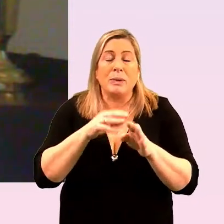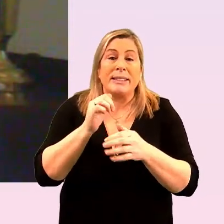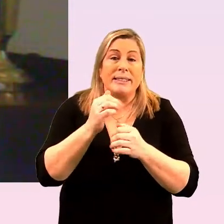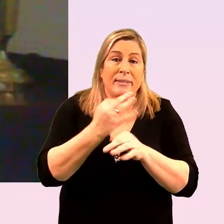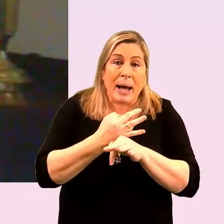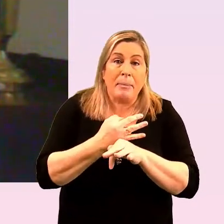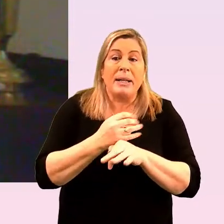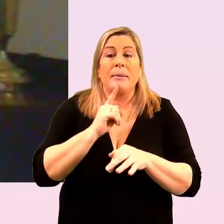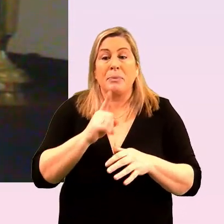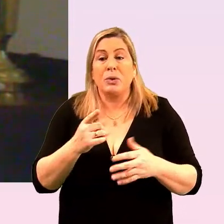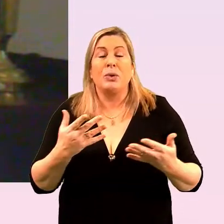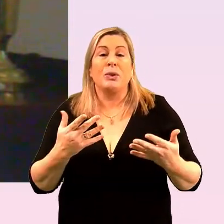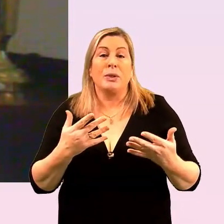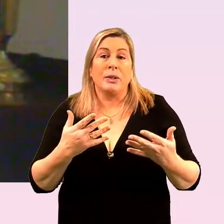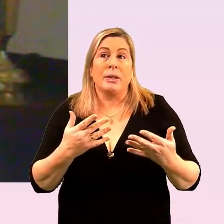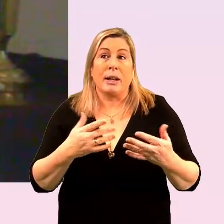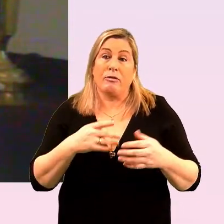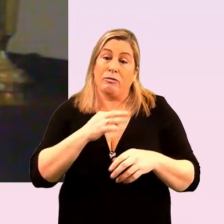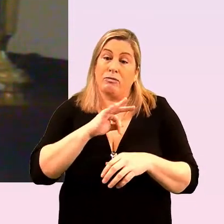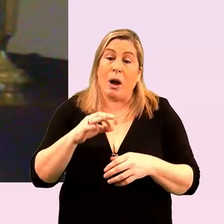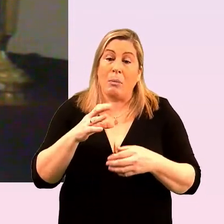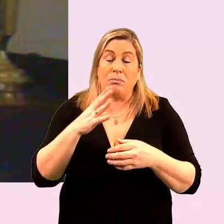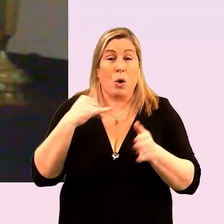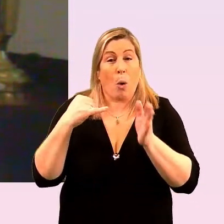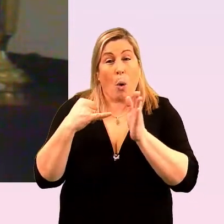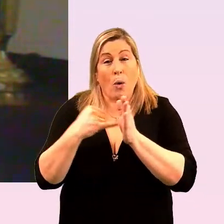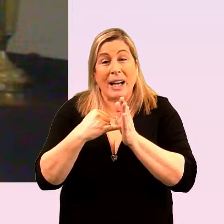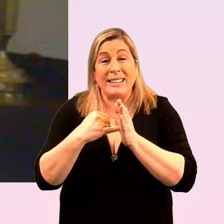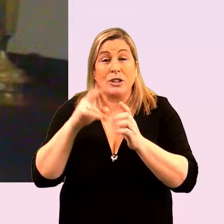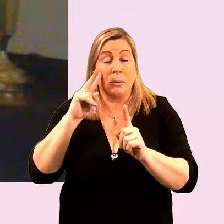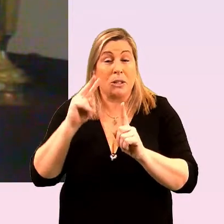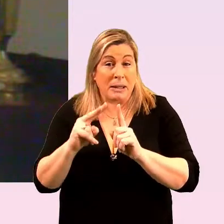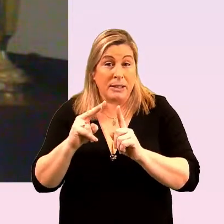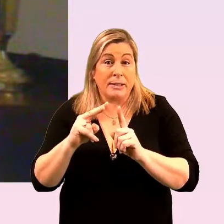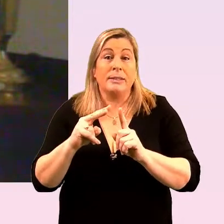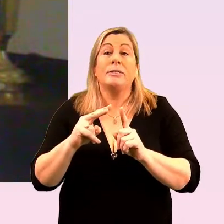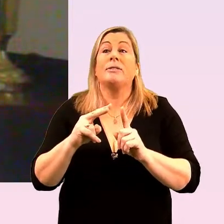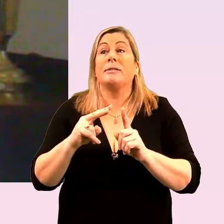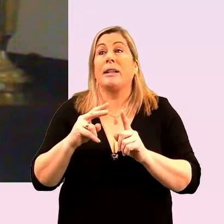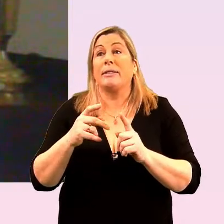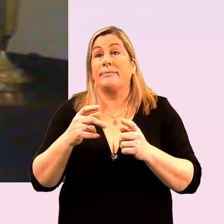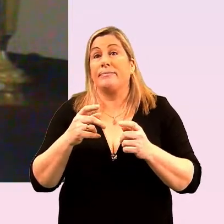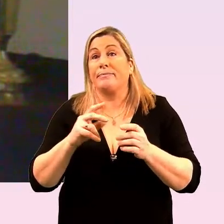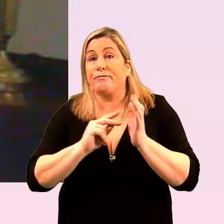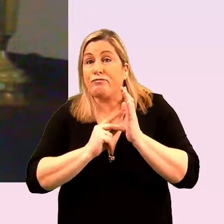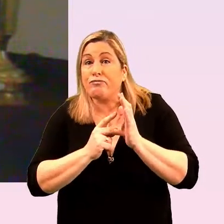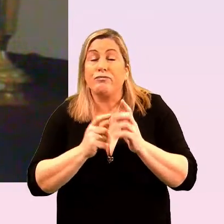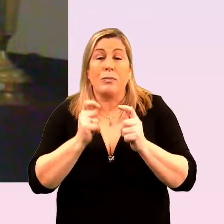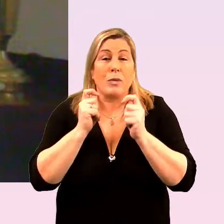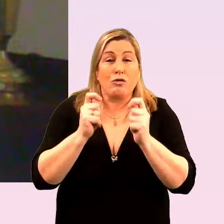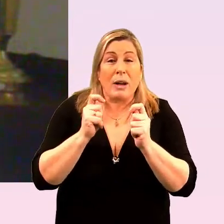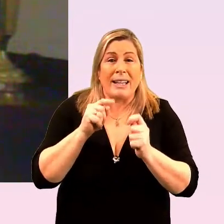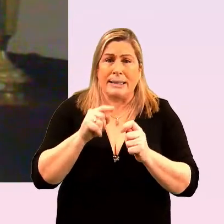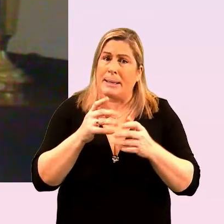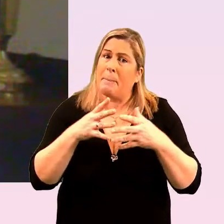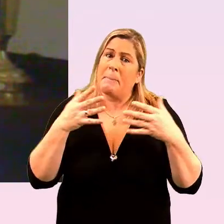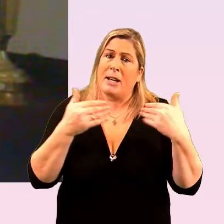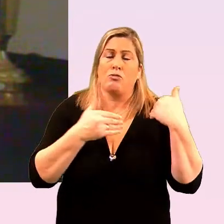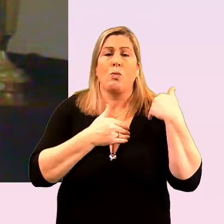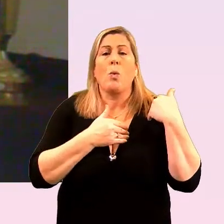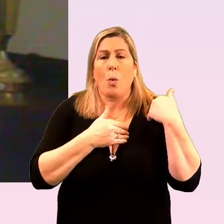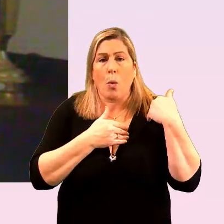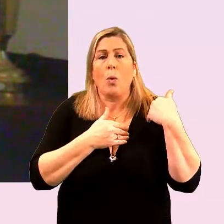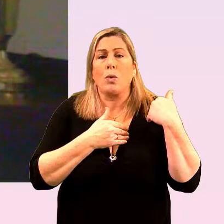perspective, further education and training is something that really does have a huge role to play